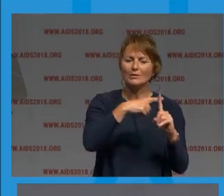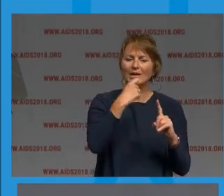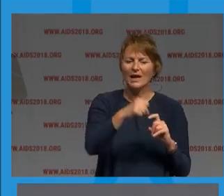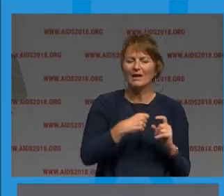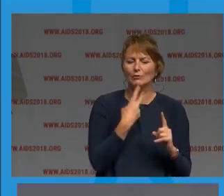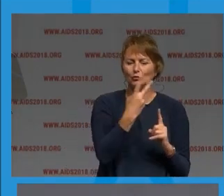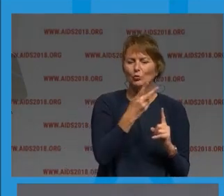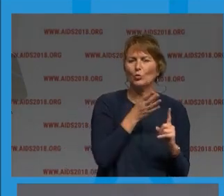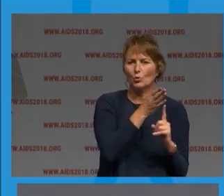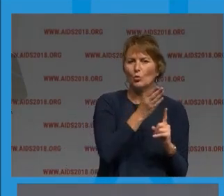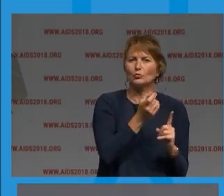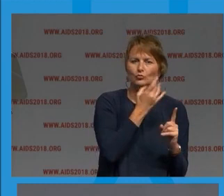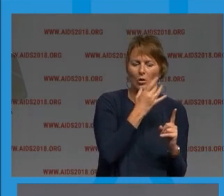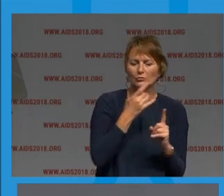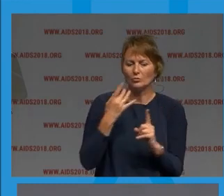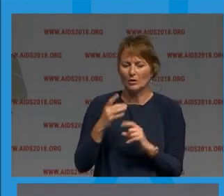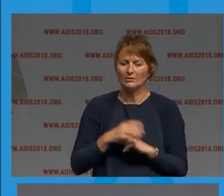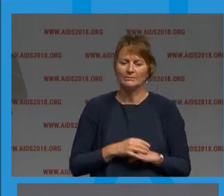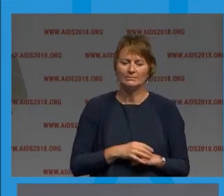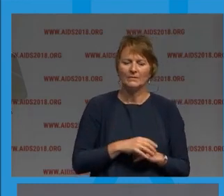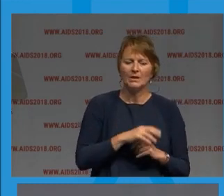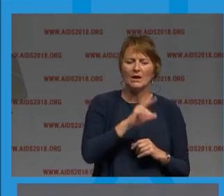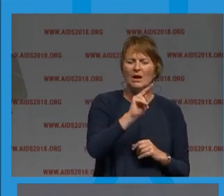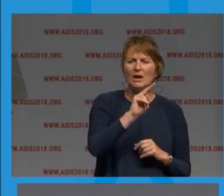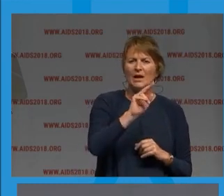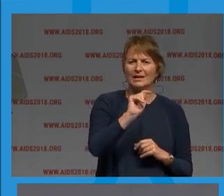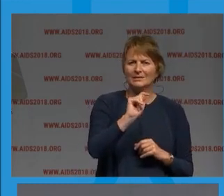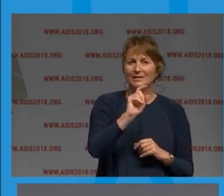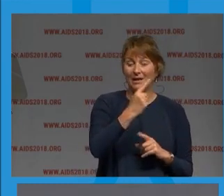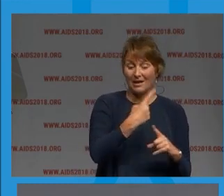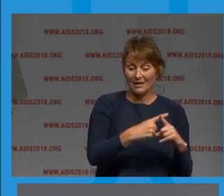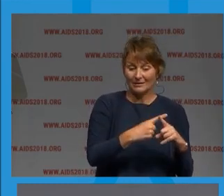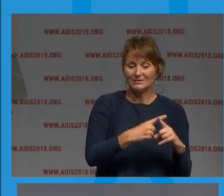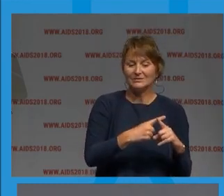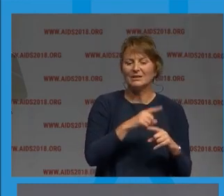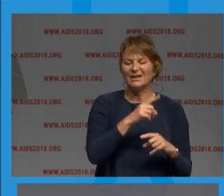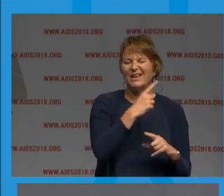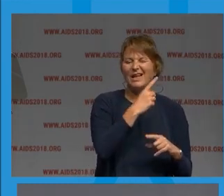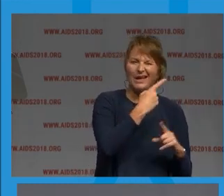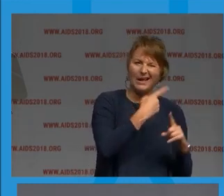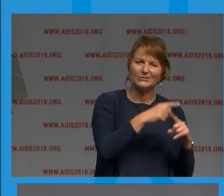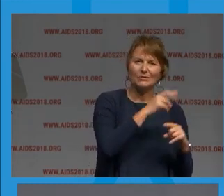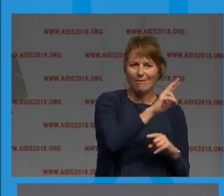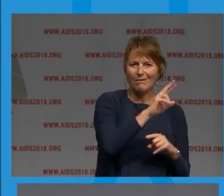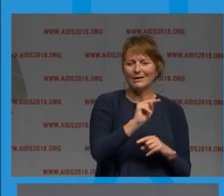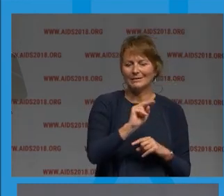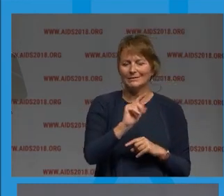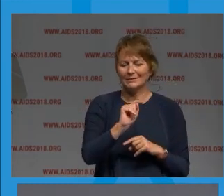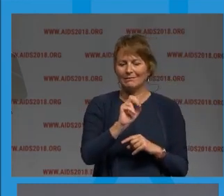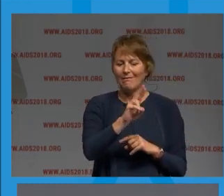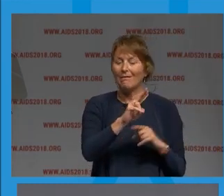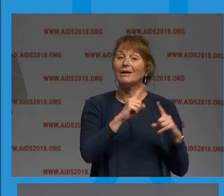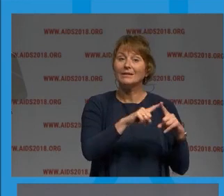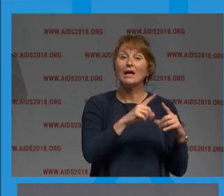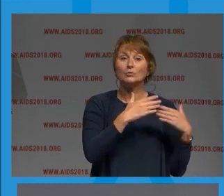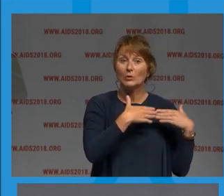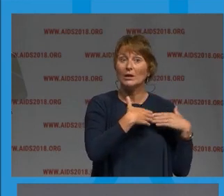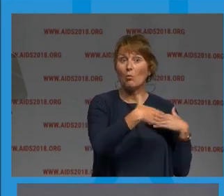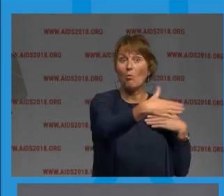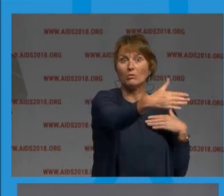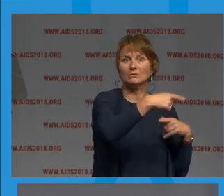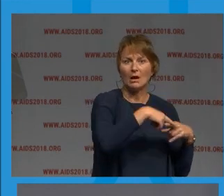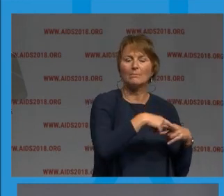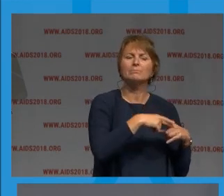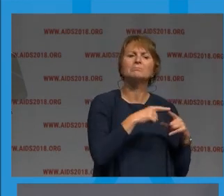load suppression. Naltrexone is an opioid antagonist that's available in long-acting formulations. Both studies